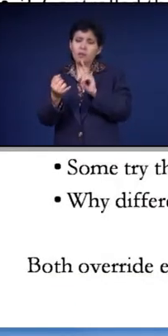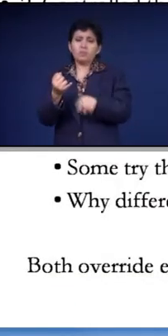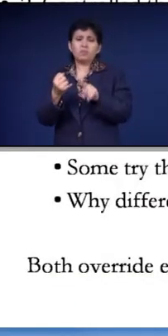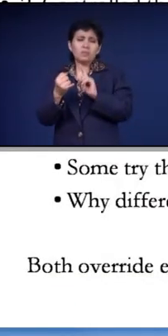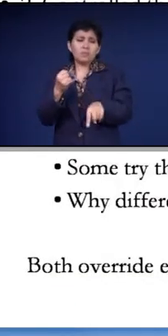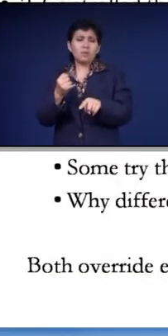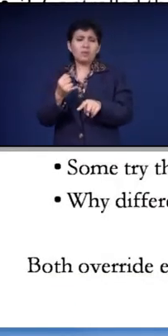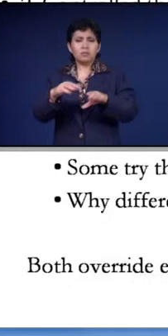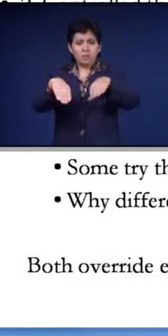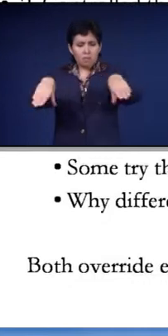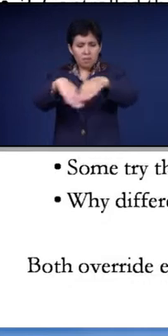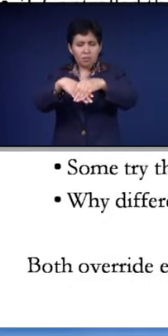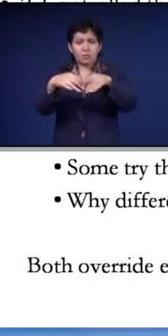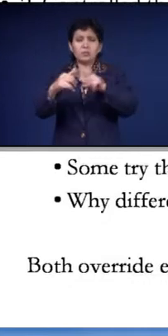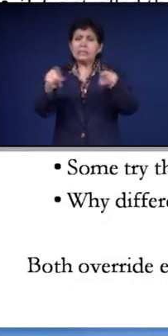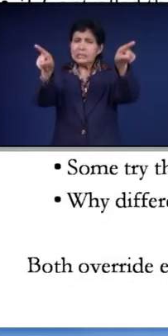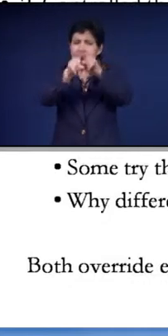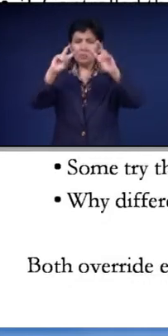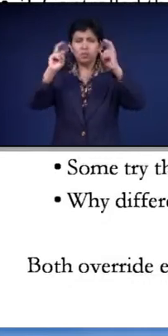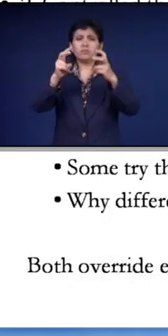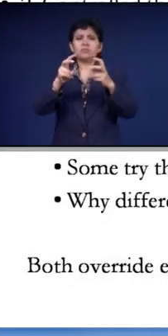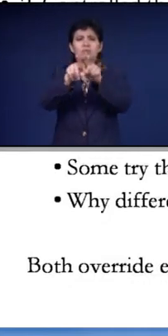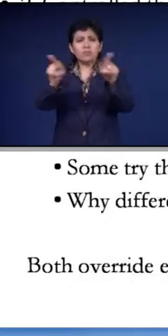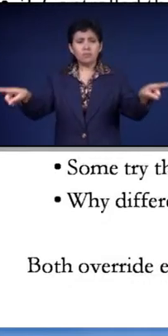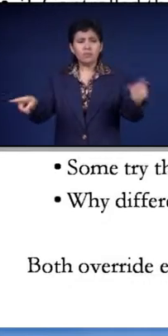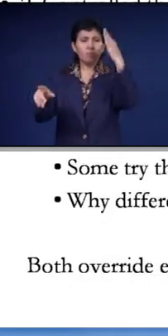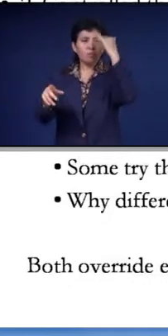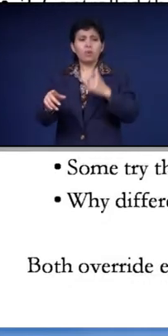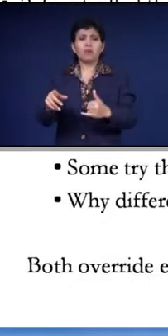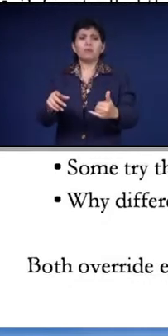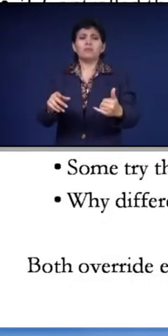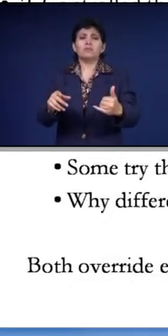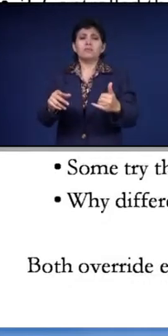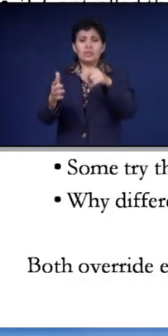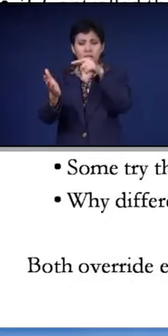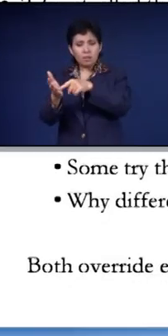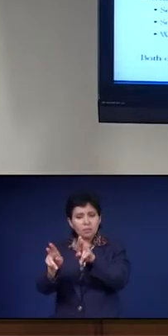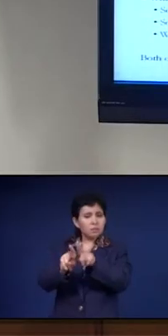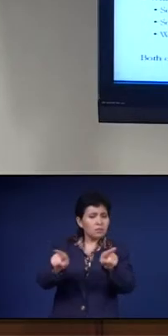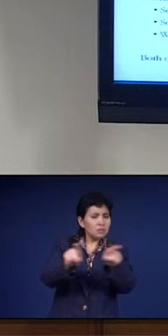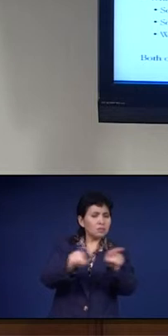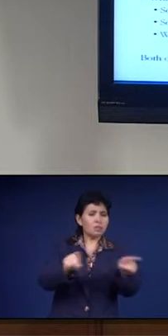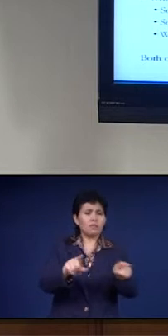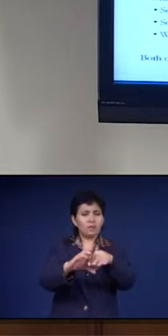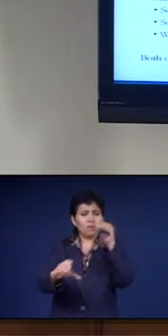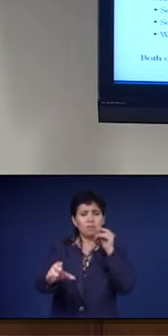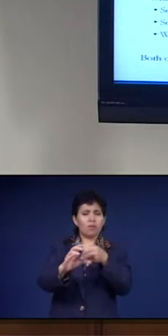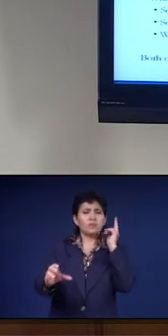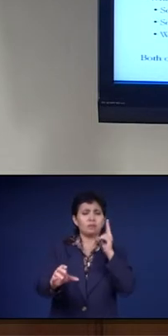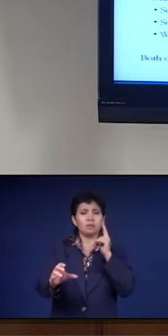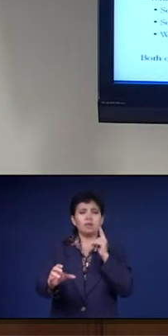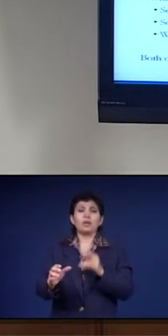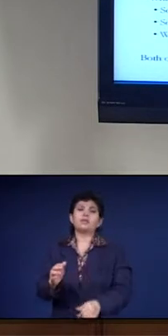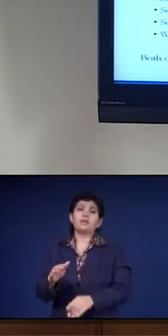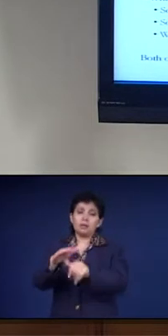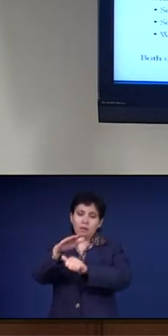Why with the same case or the same issues that has happened, why people have different outcomes? Now, this is based on your